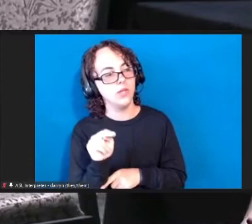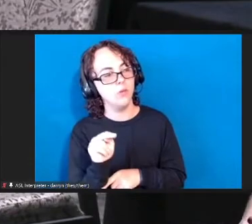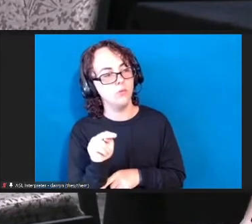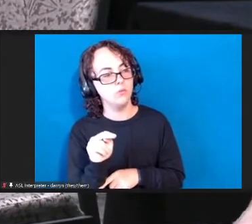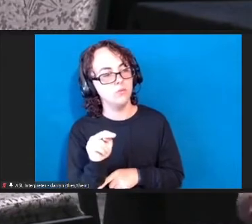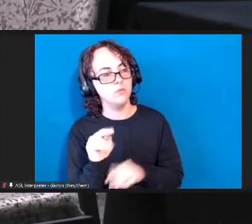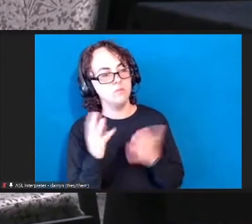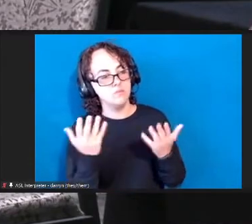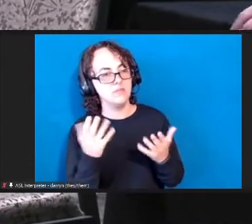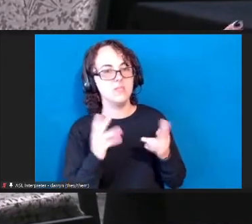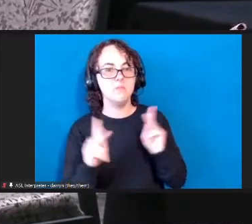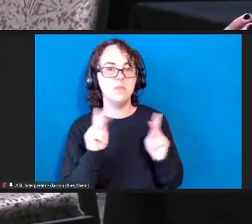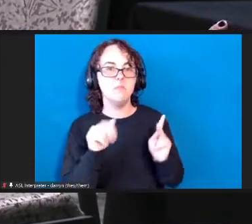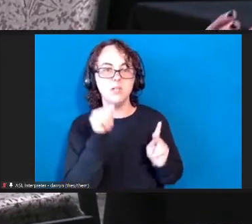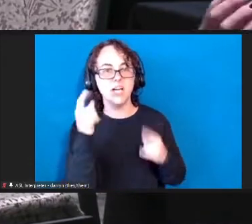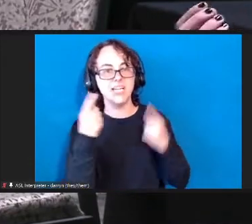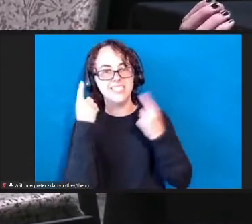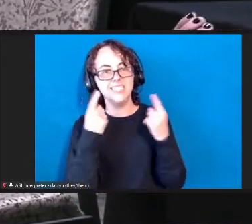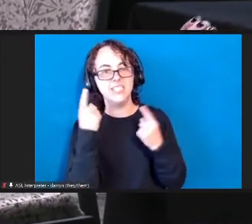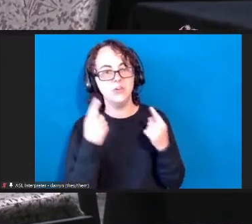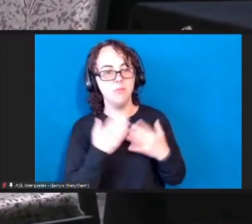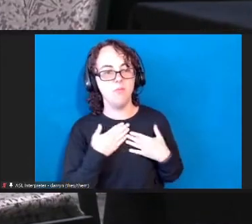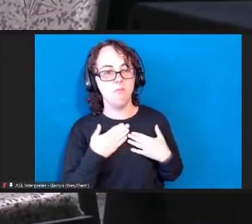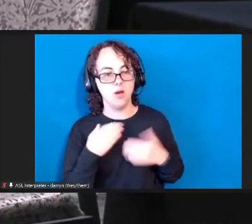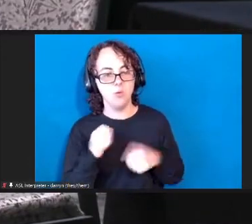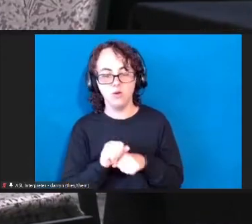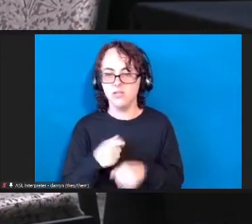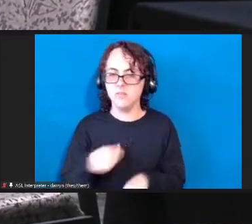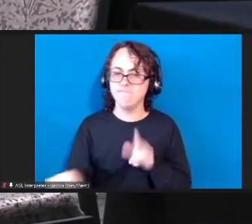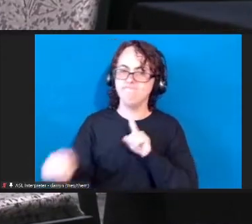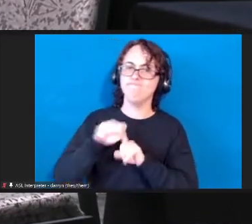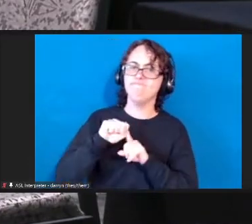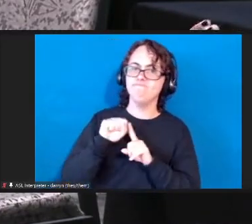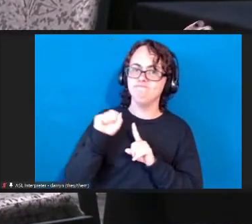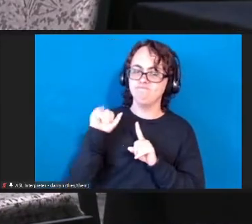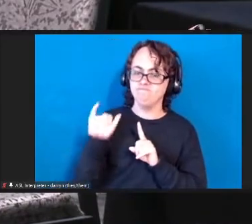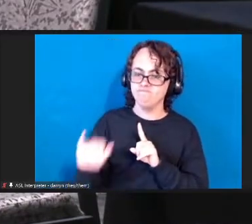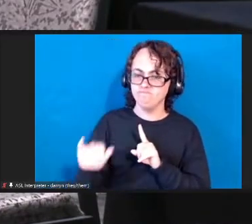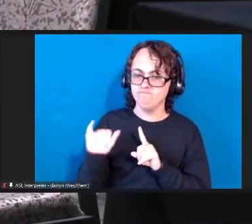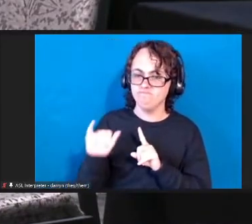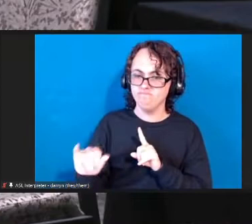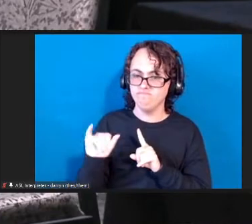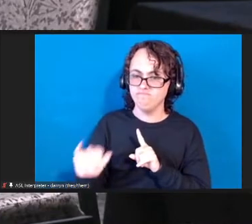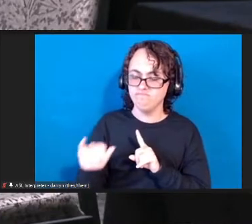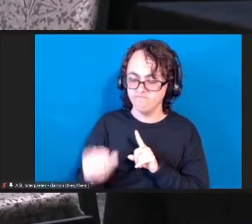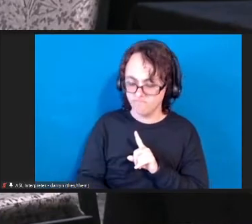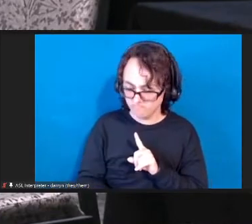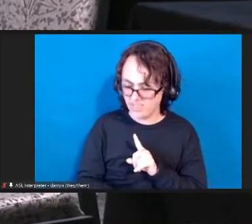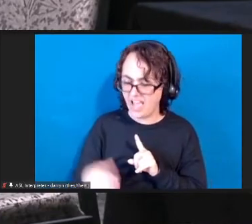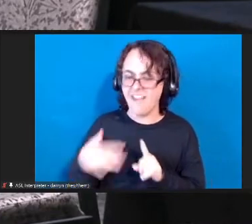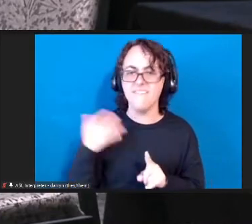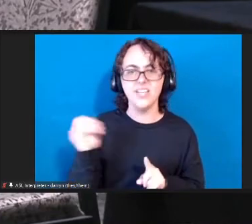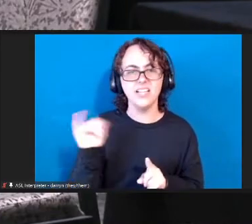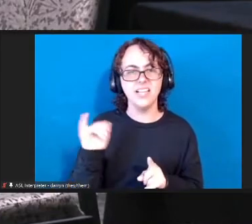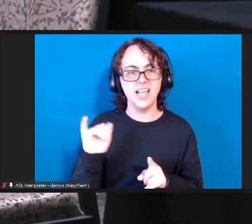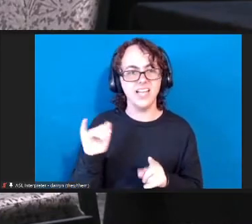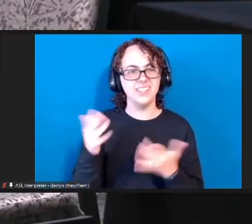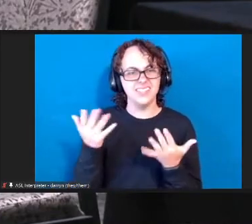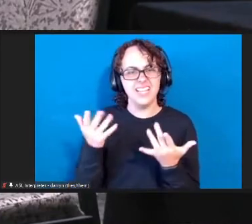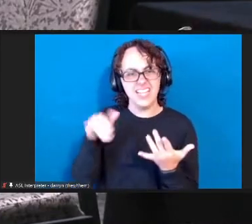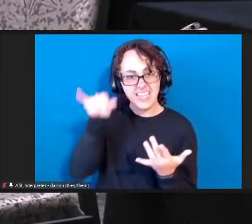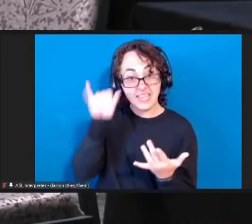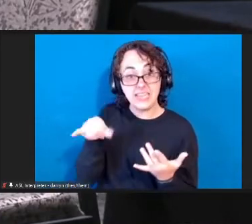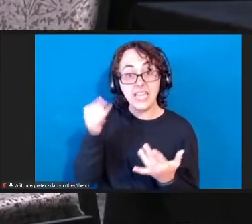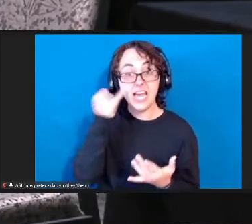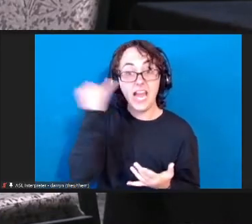stuck with me. And there's something about that I think is sort of inherently built in